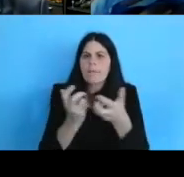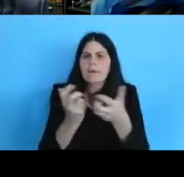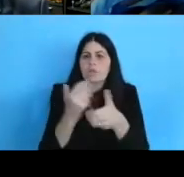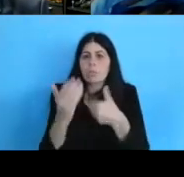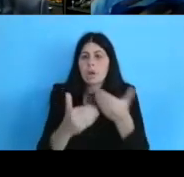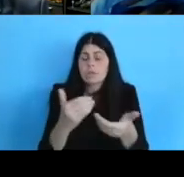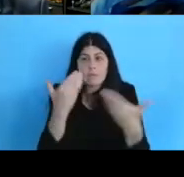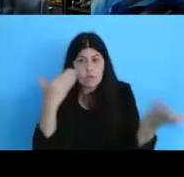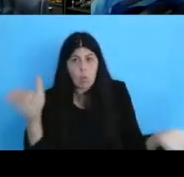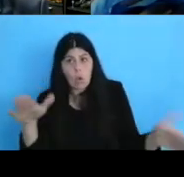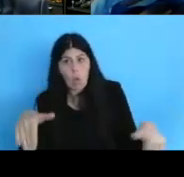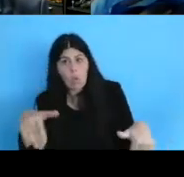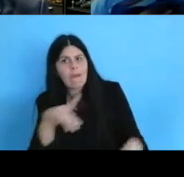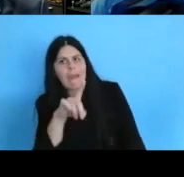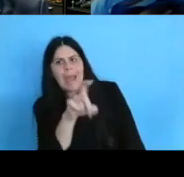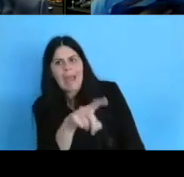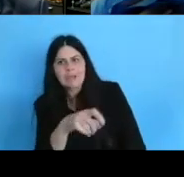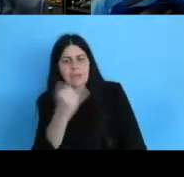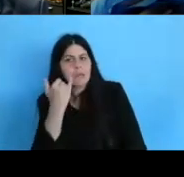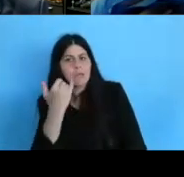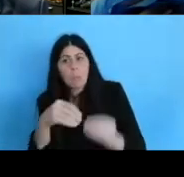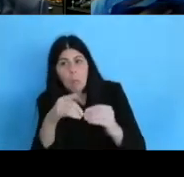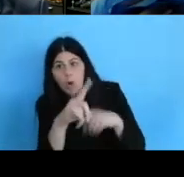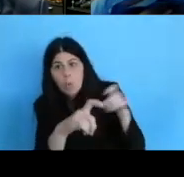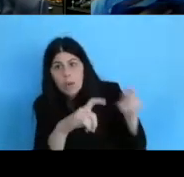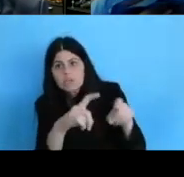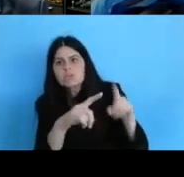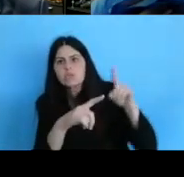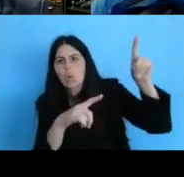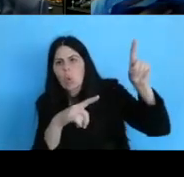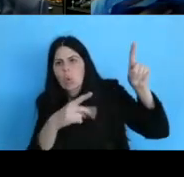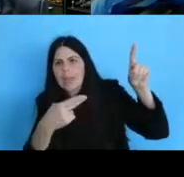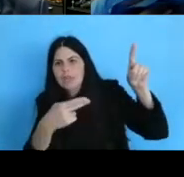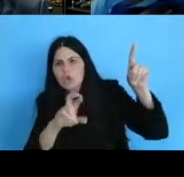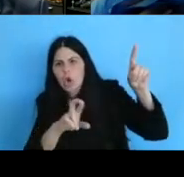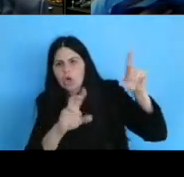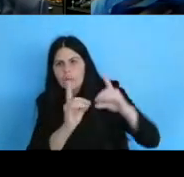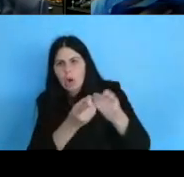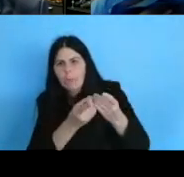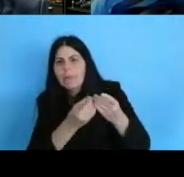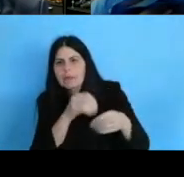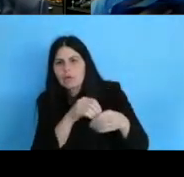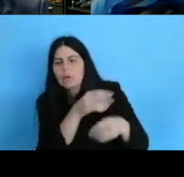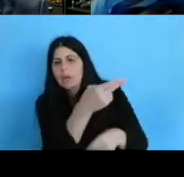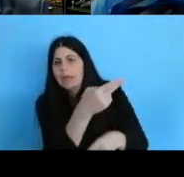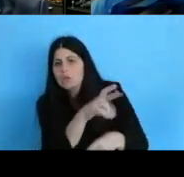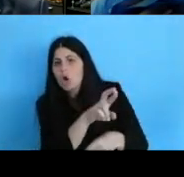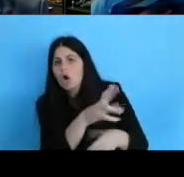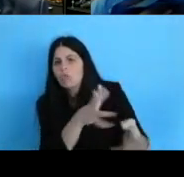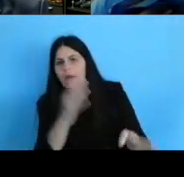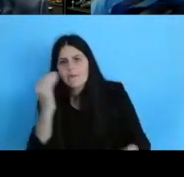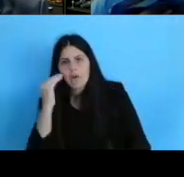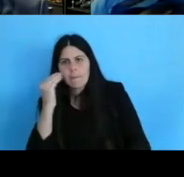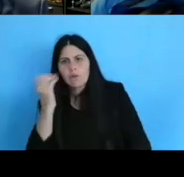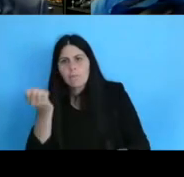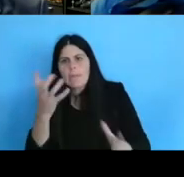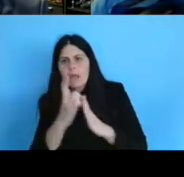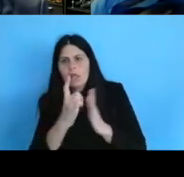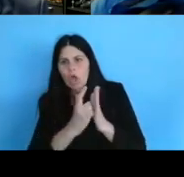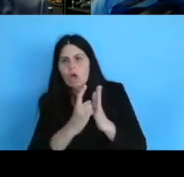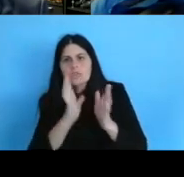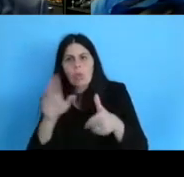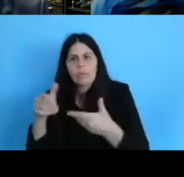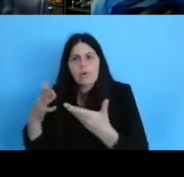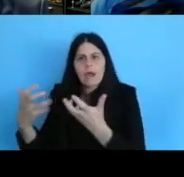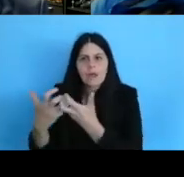If you want to have further questions, talk to your HR department internally, because HR is very familiar with a lot of laws that have accommodations. You may